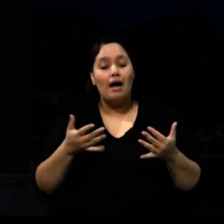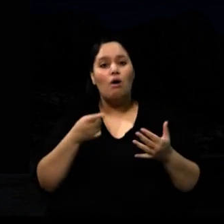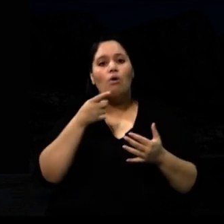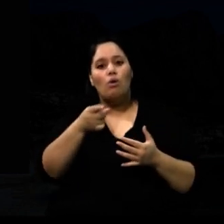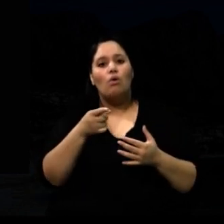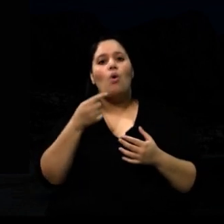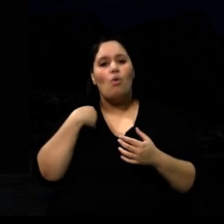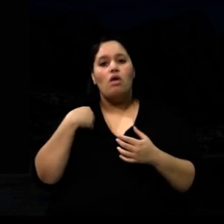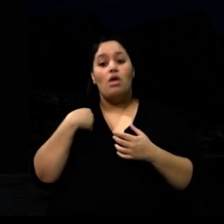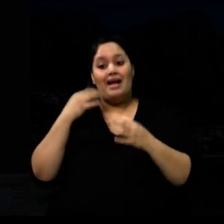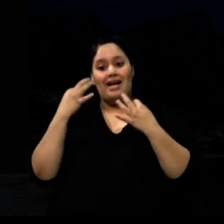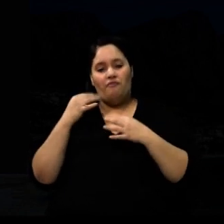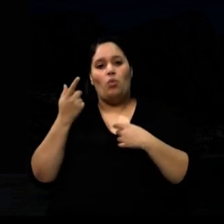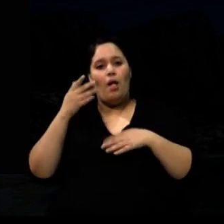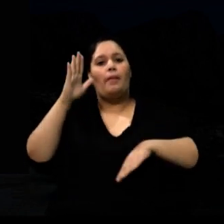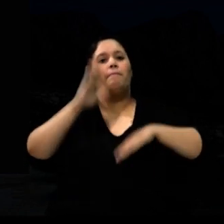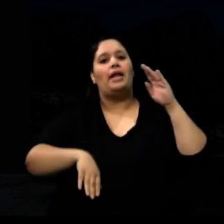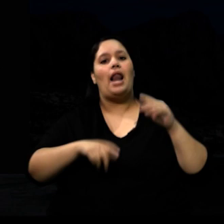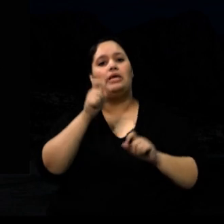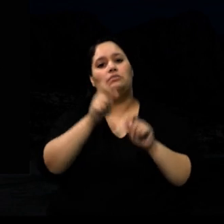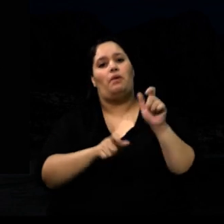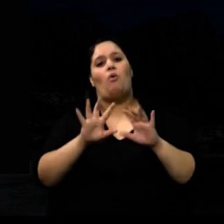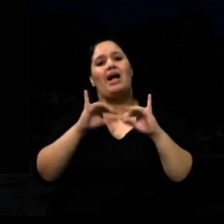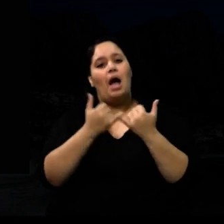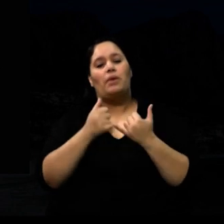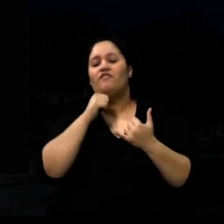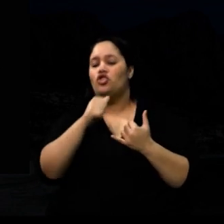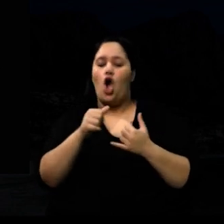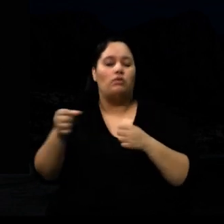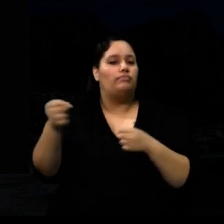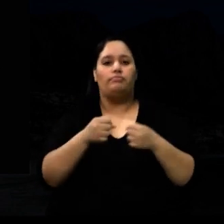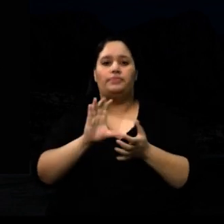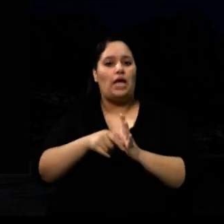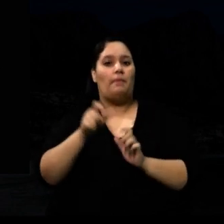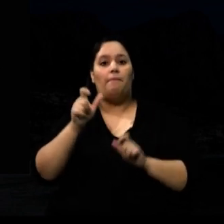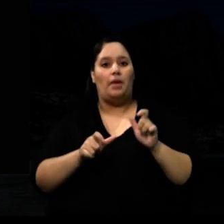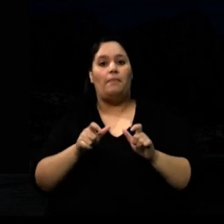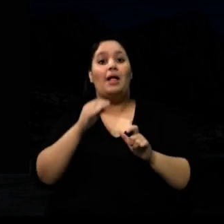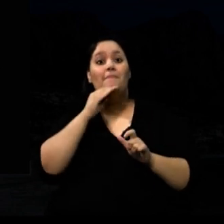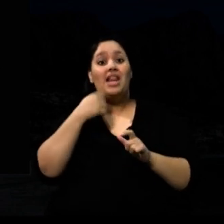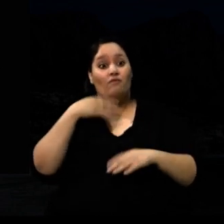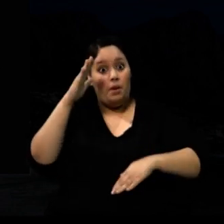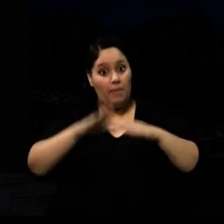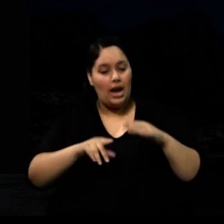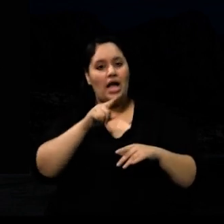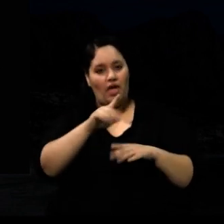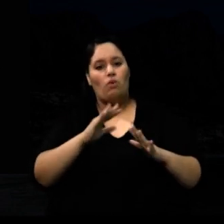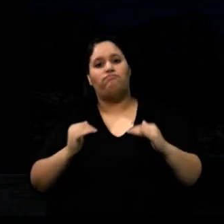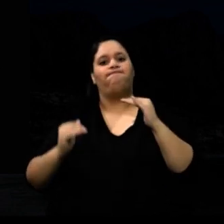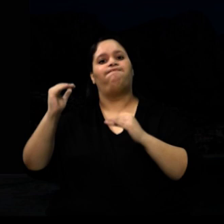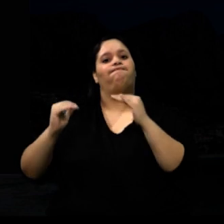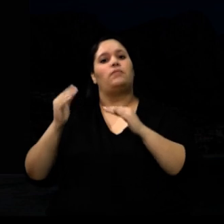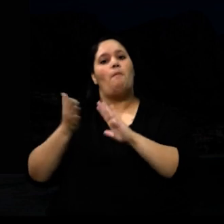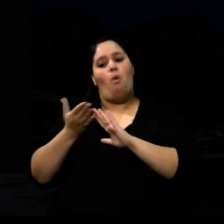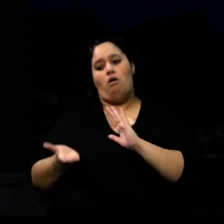people for not employing people with disabilities, so that we then even out the market. Because quite frankly now,